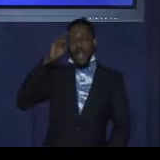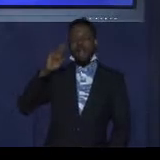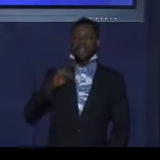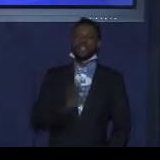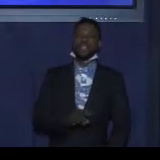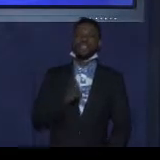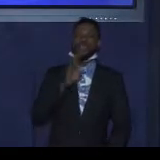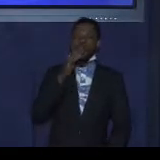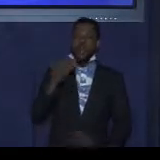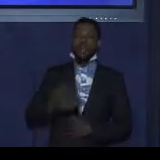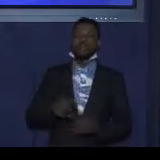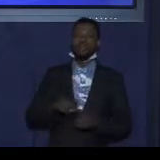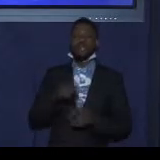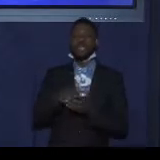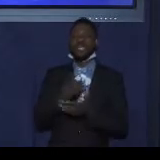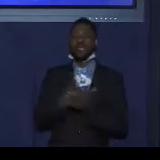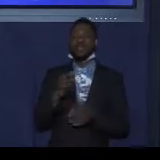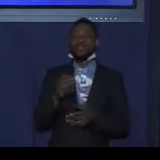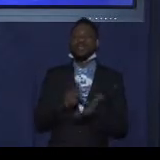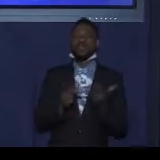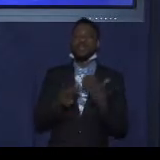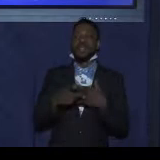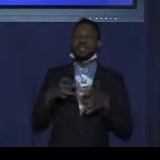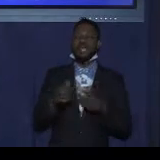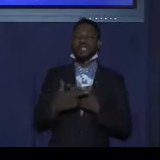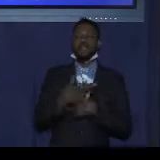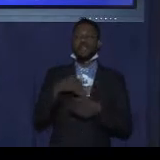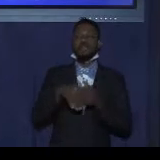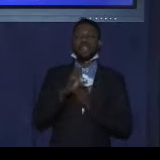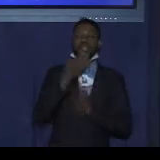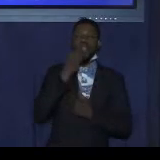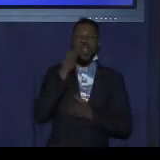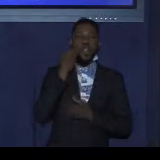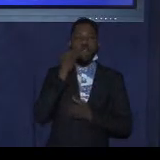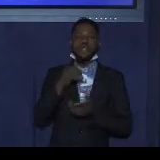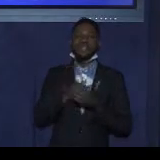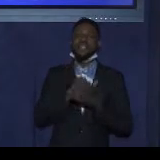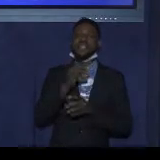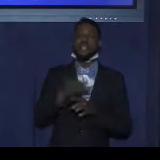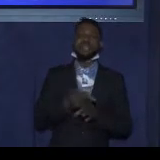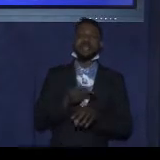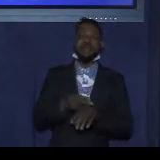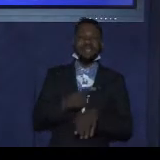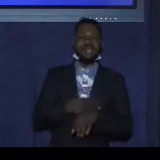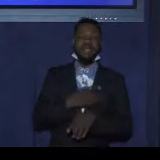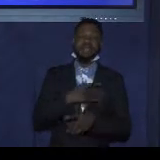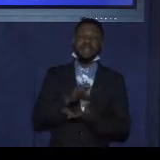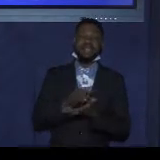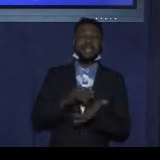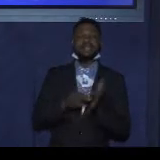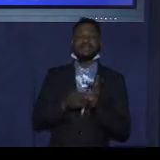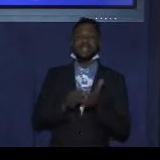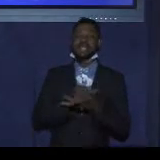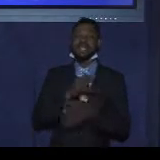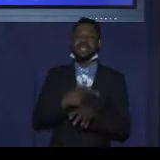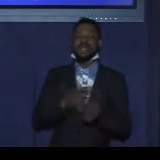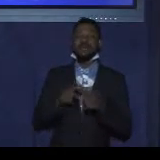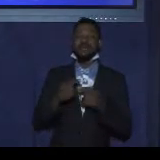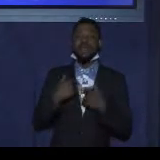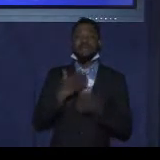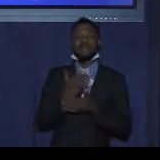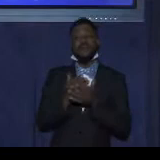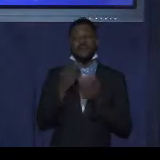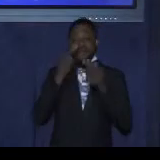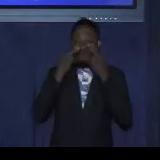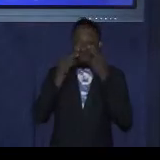Hello, children. You are welcome to this segment of the program, The Classroom in Your Home. It is mathematics time, and that means it is time to